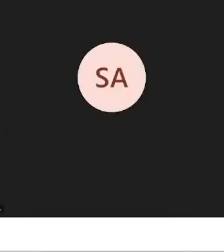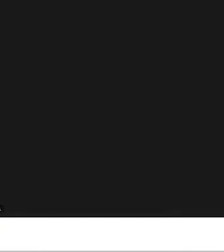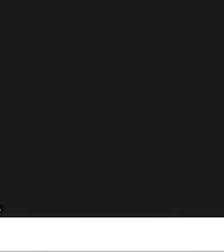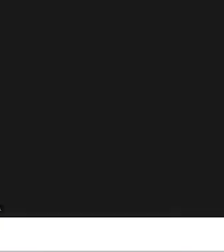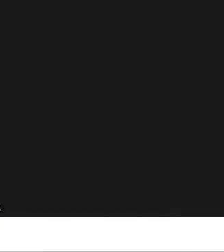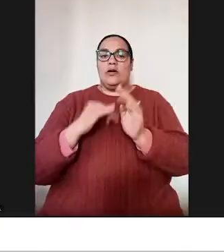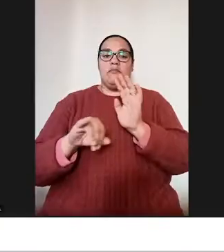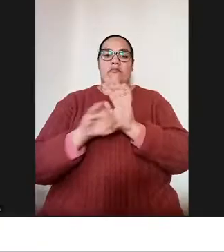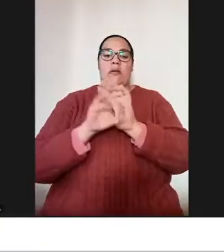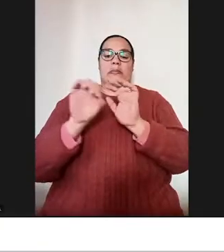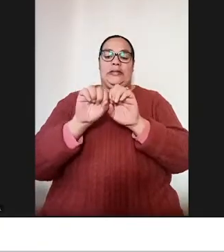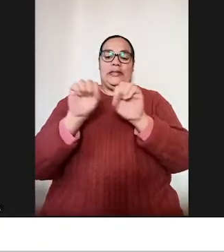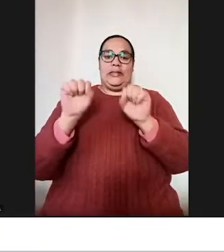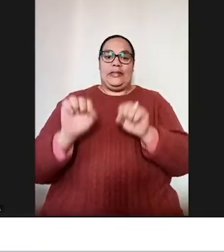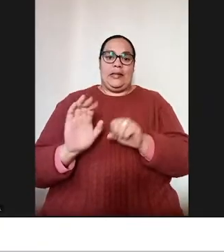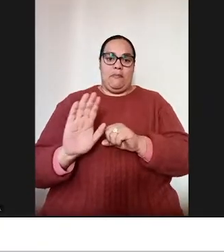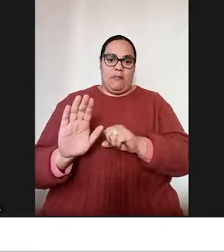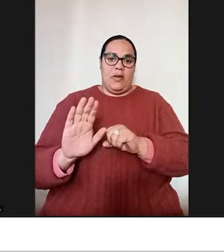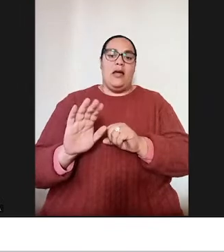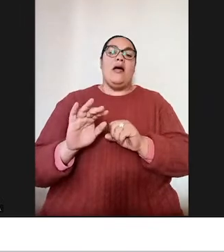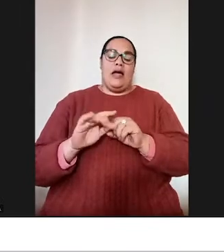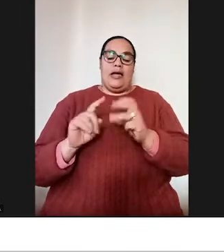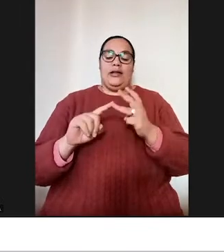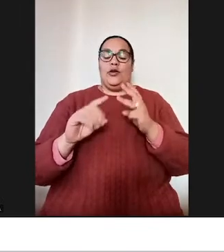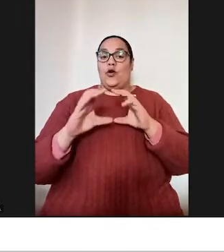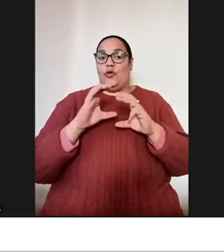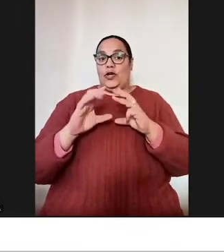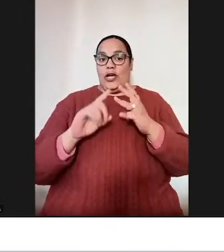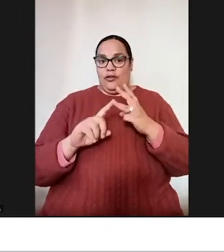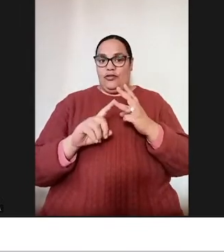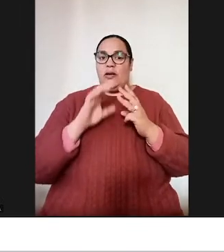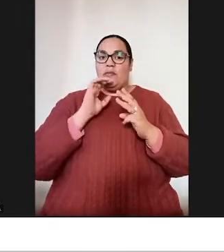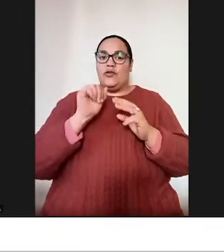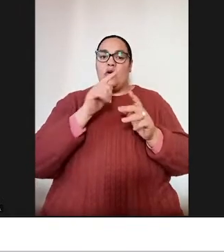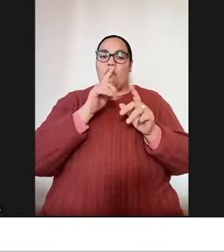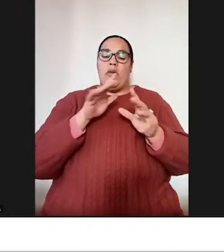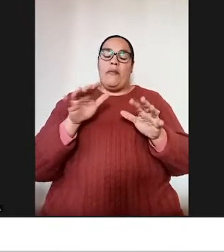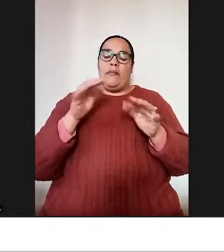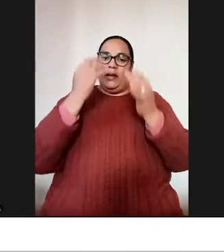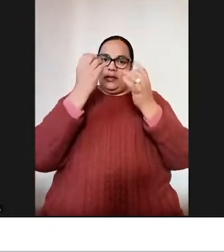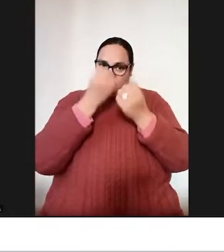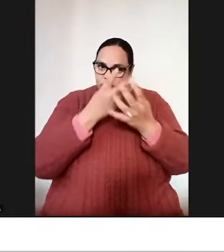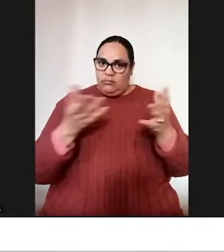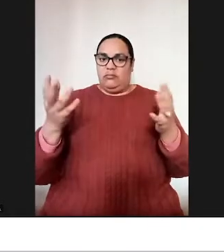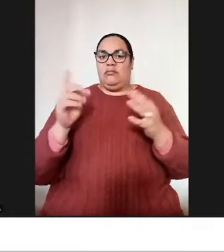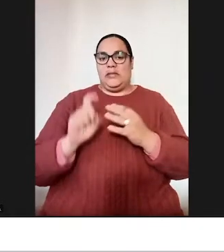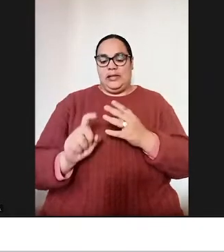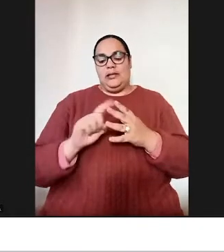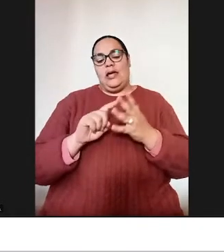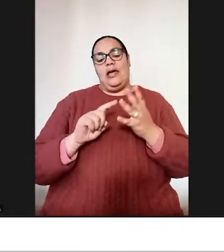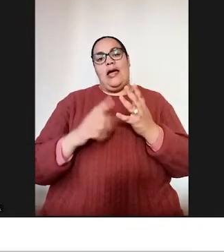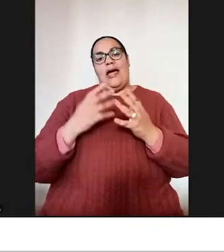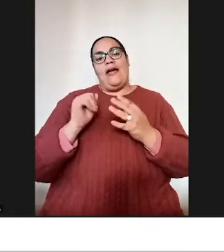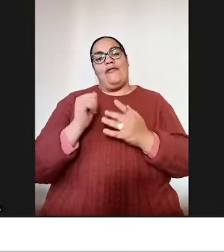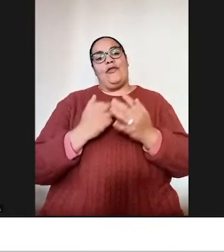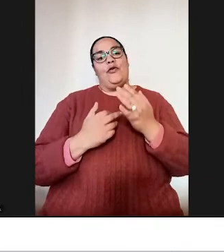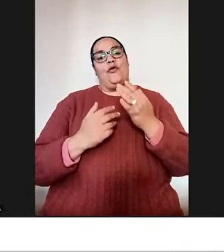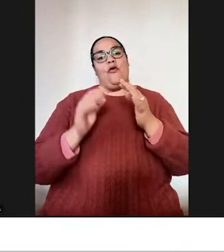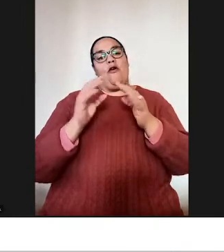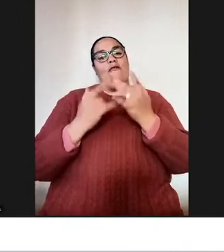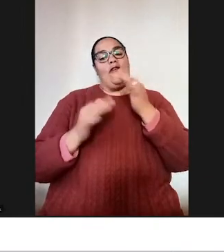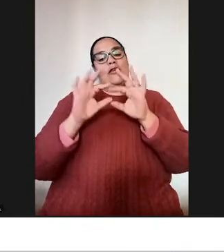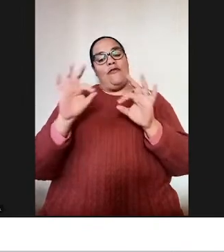detection systems. Communication is your public address system, and you have your fire phones.